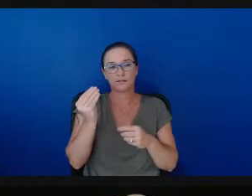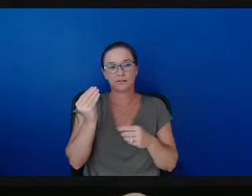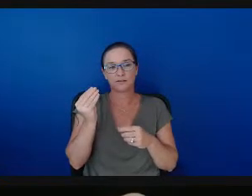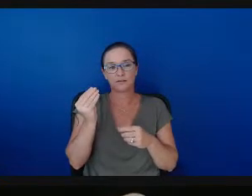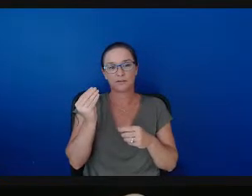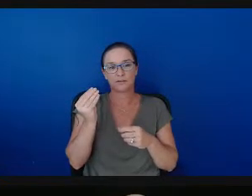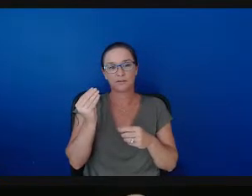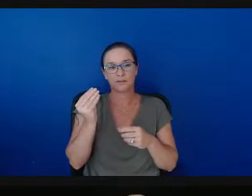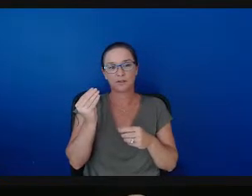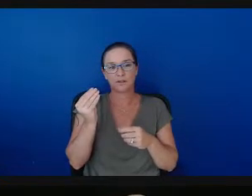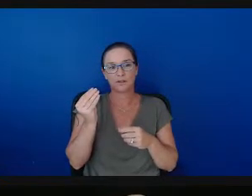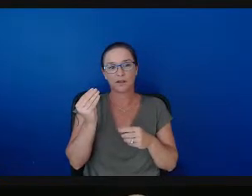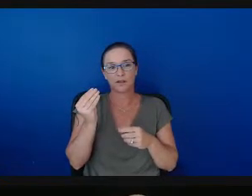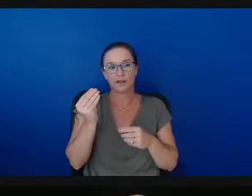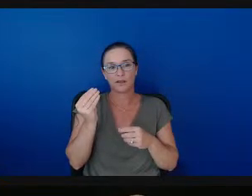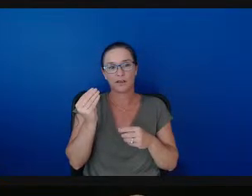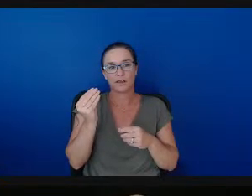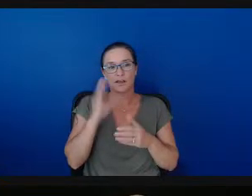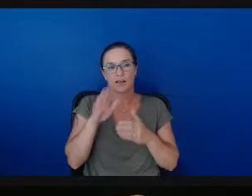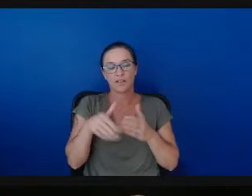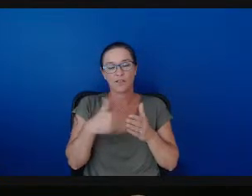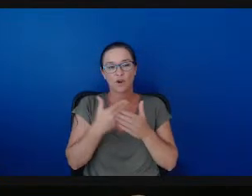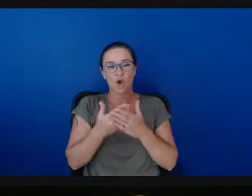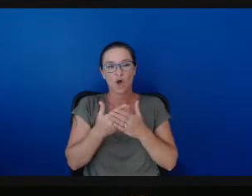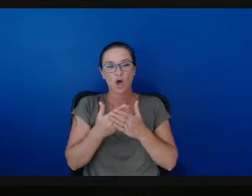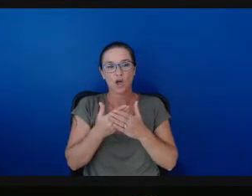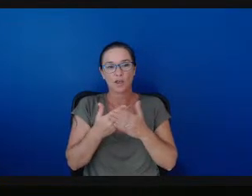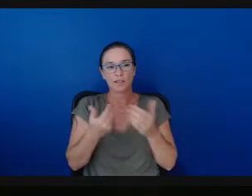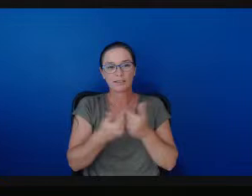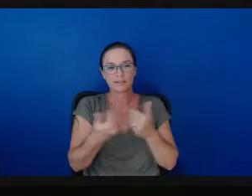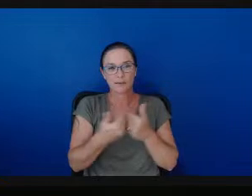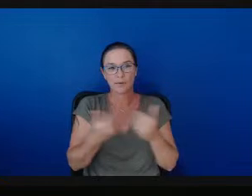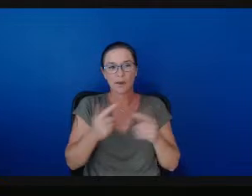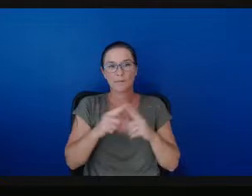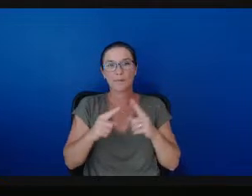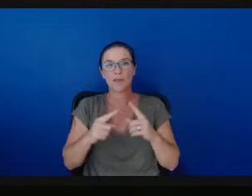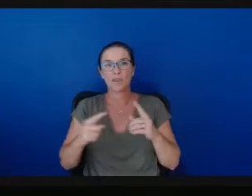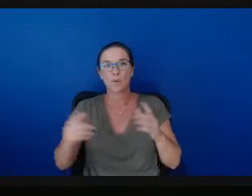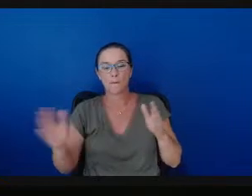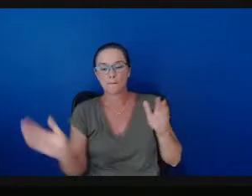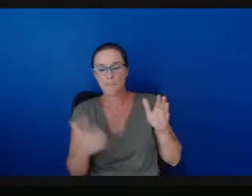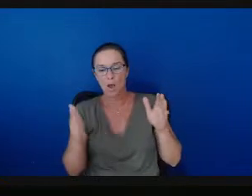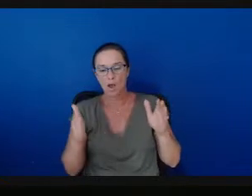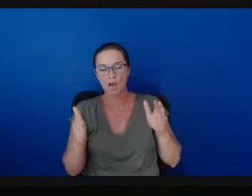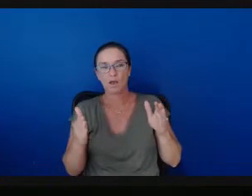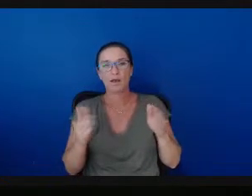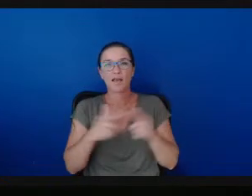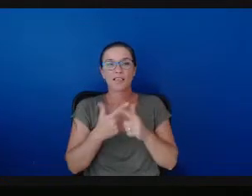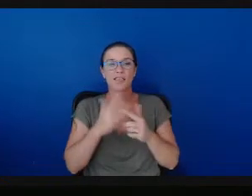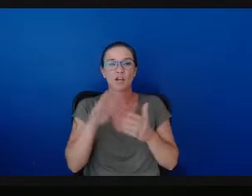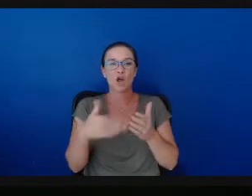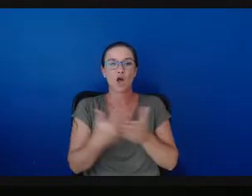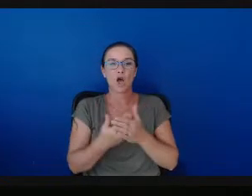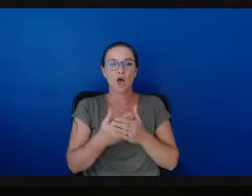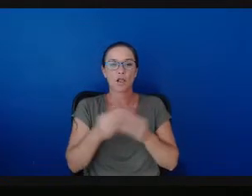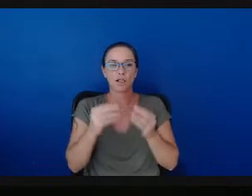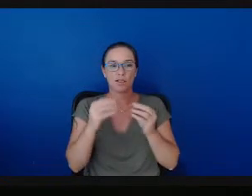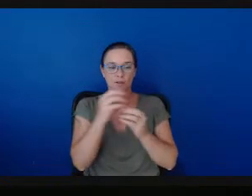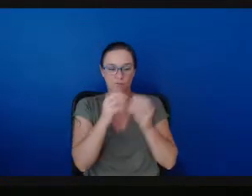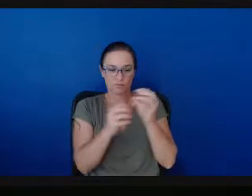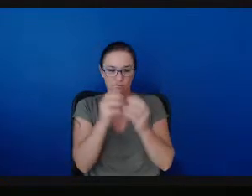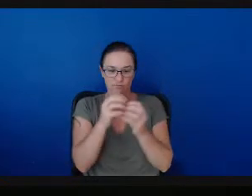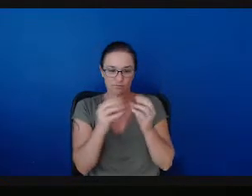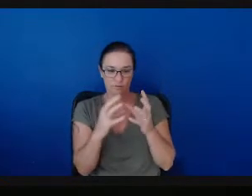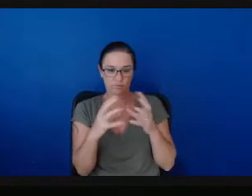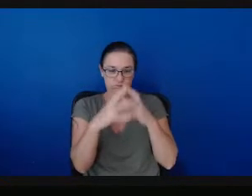they're not all like they're kind of all separated, but then you give the thing a nice big tap and all those bubbles can just use that little energy to coalesce and